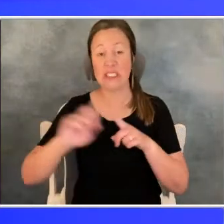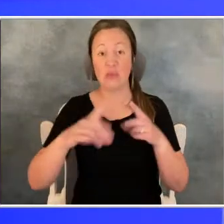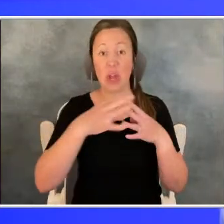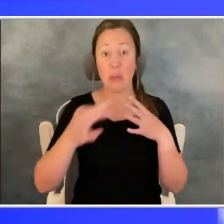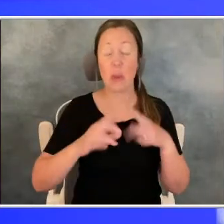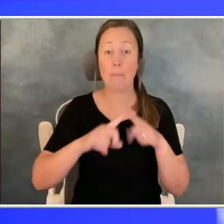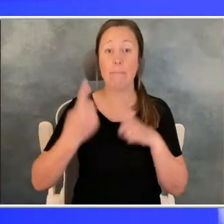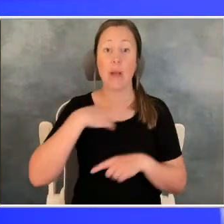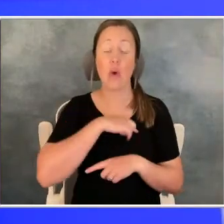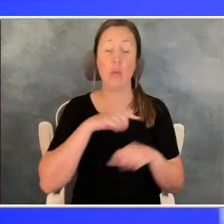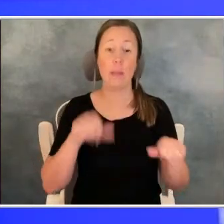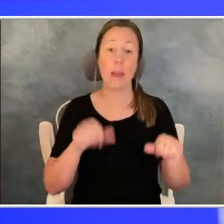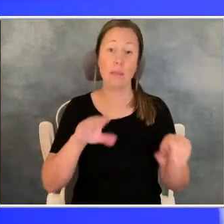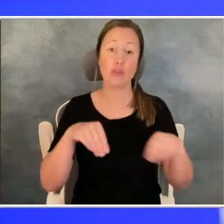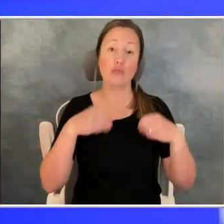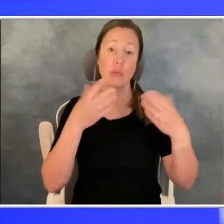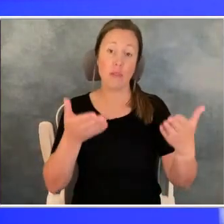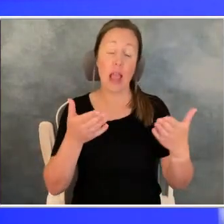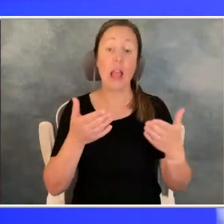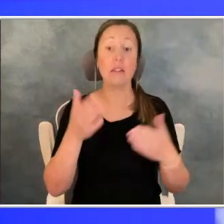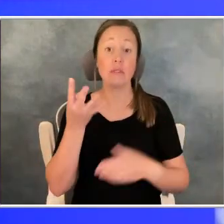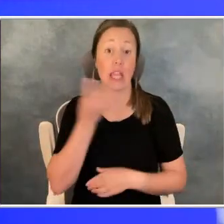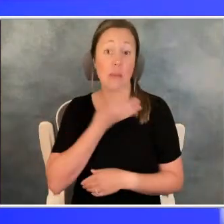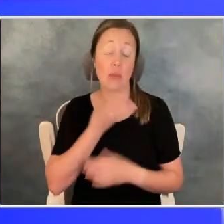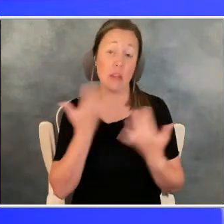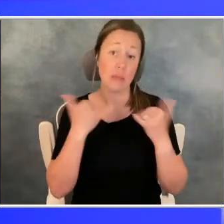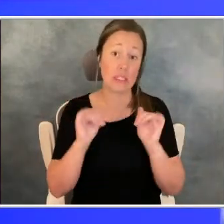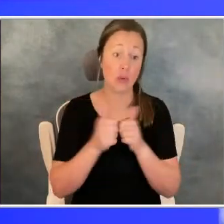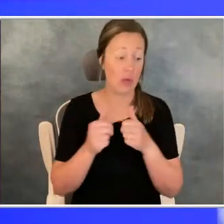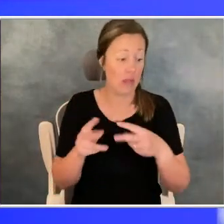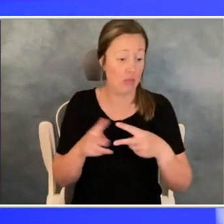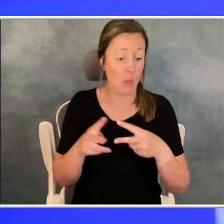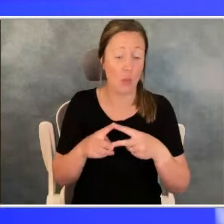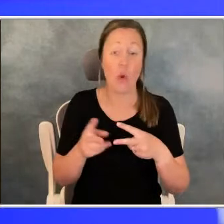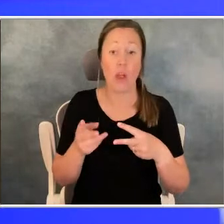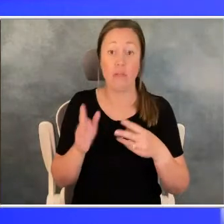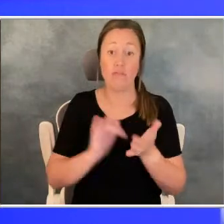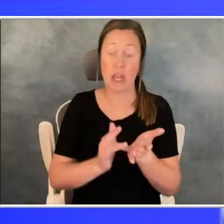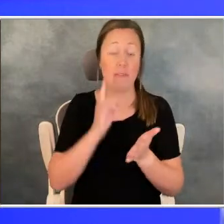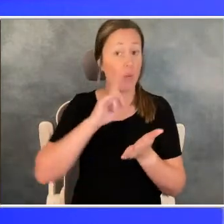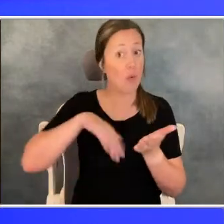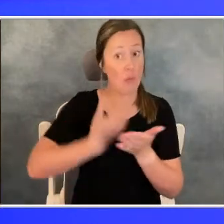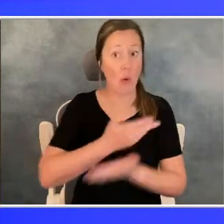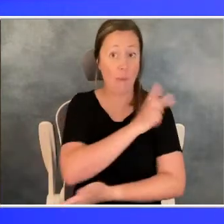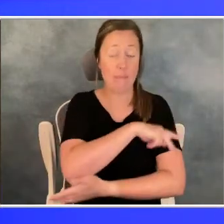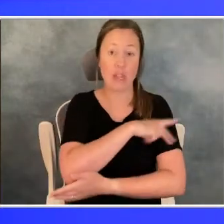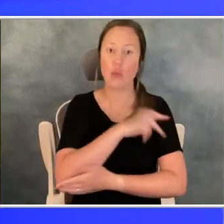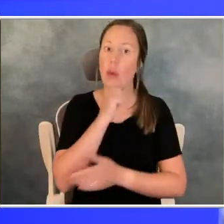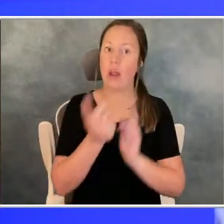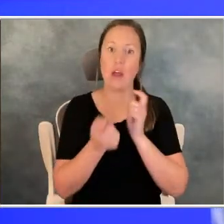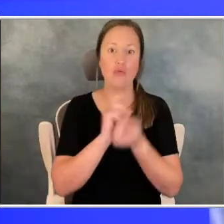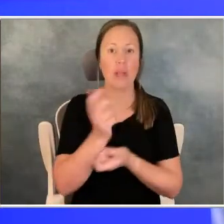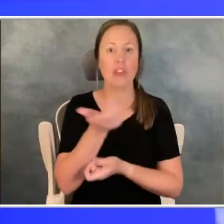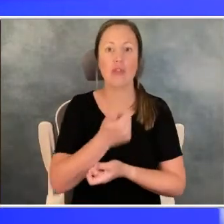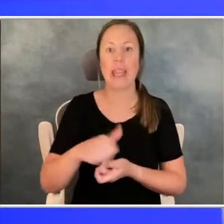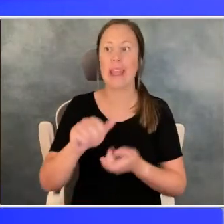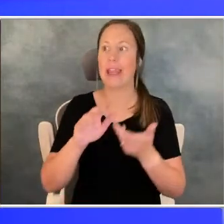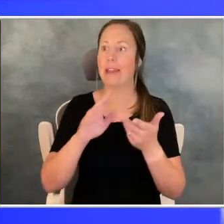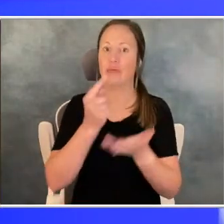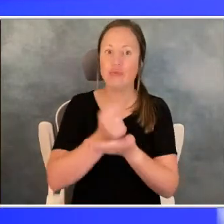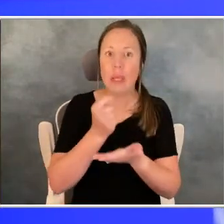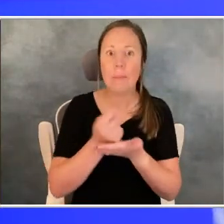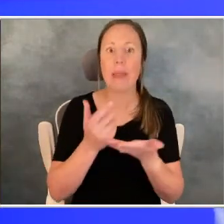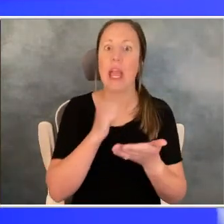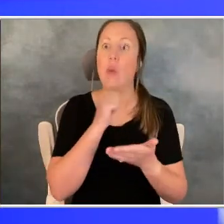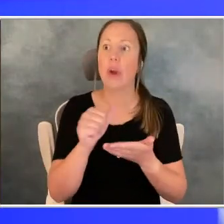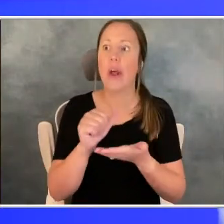provide chemotherapy, these two drugs, for all of our patients. So we're not changing any regimens. We're not rationing. We have been able to